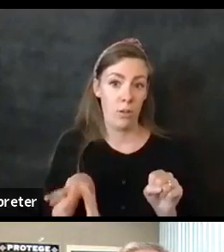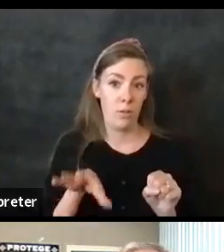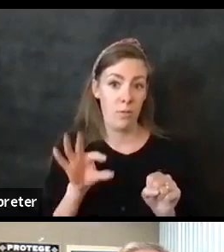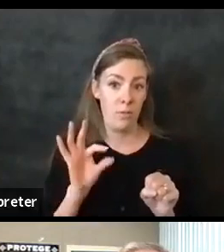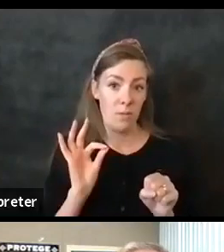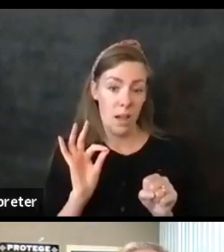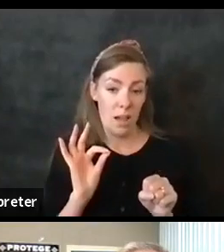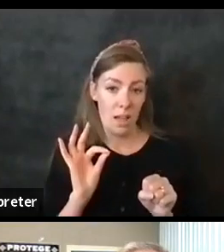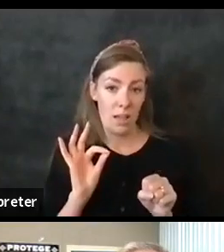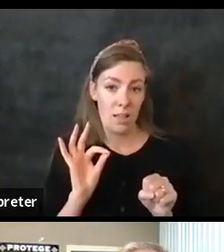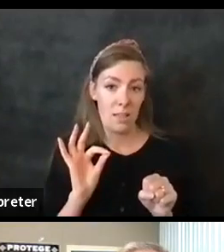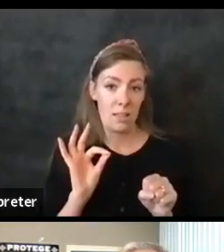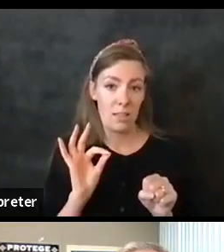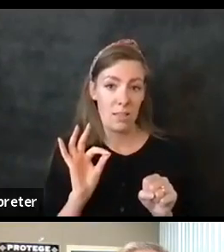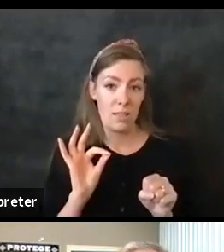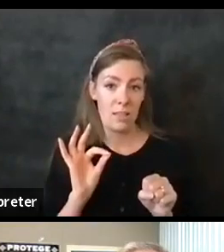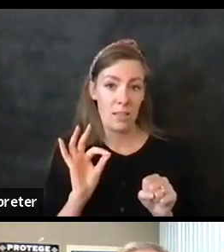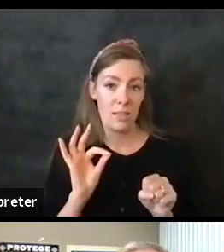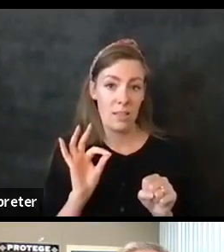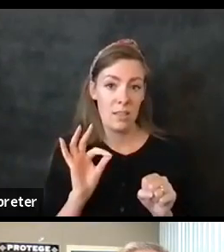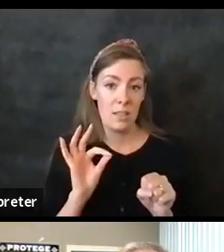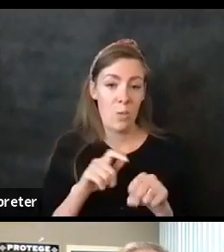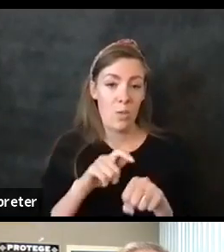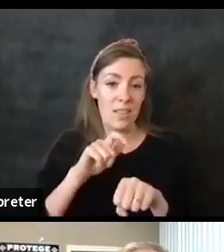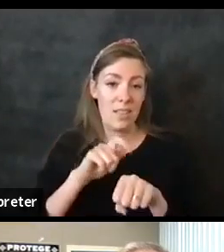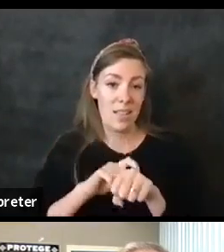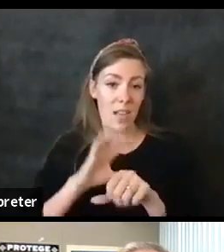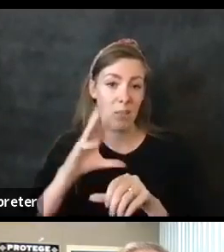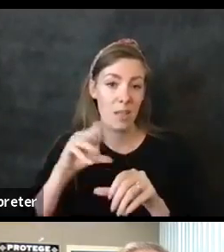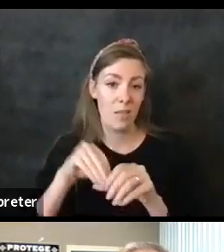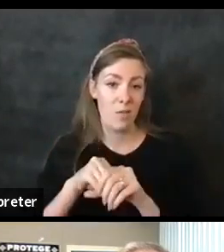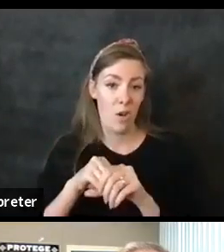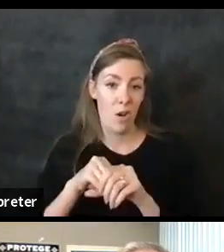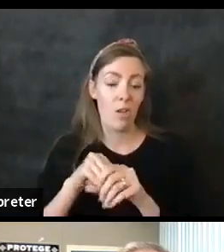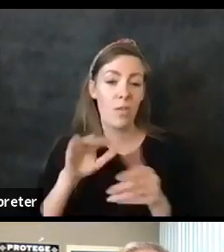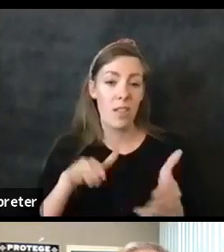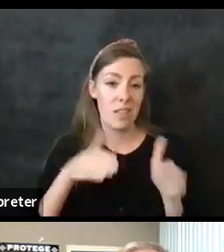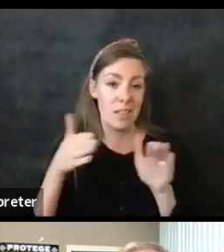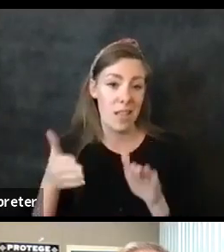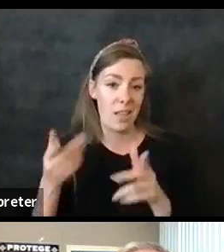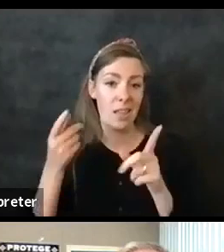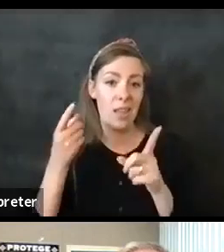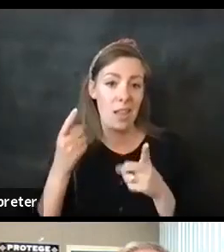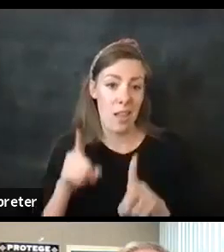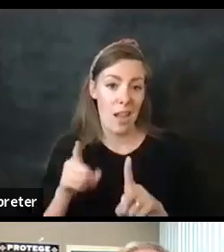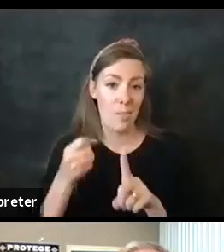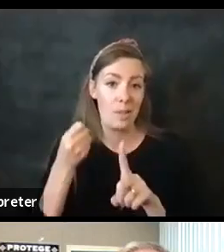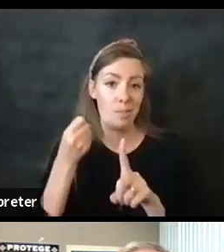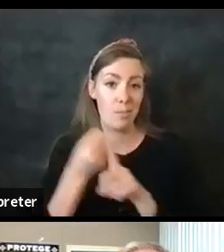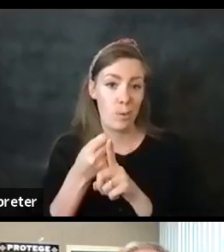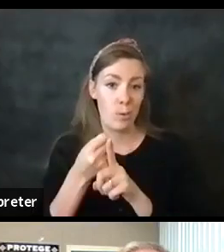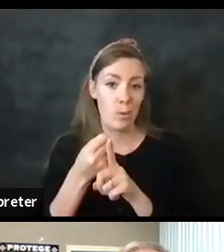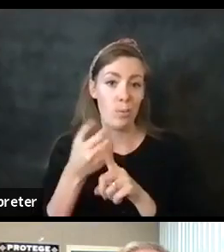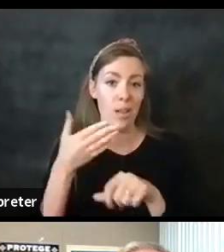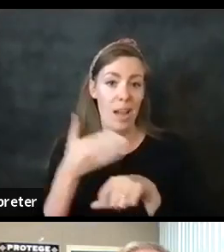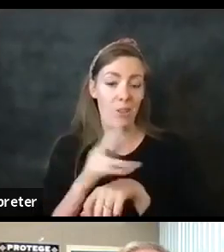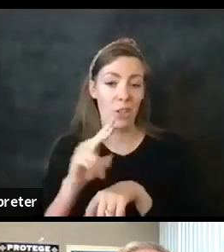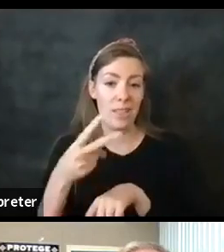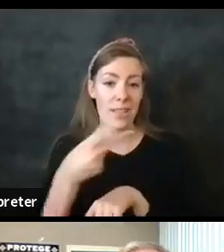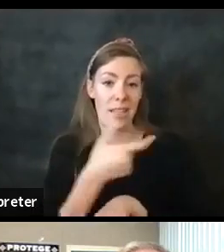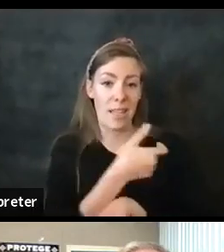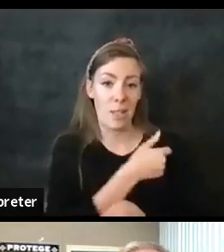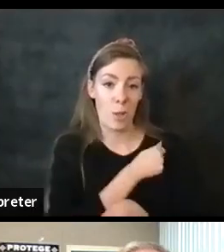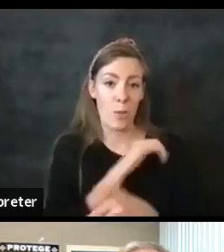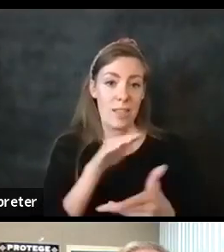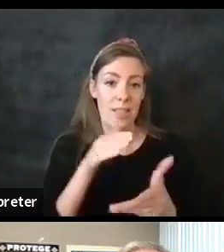the vaccination and the death was the timing involved, that the death occurred within 48 hours of the second dose. And